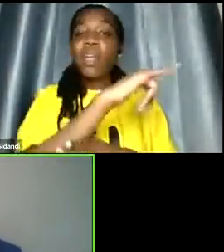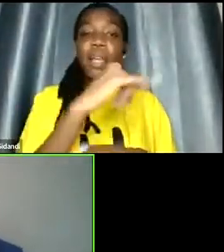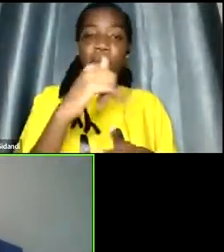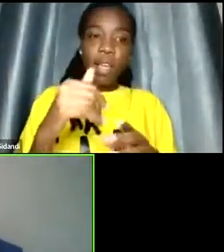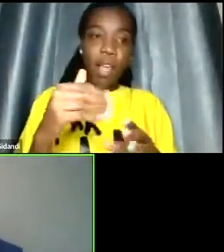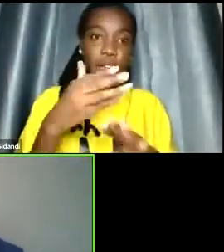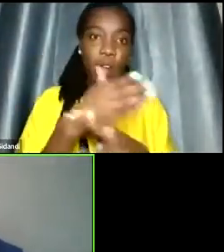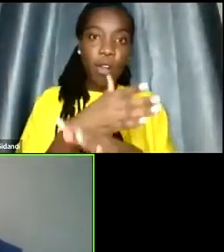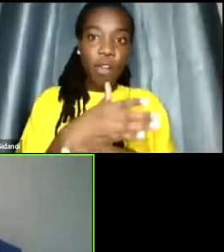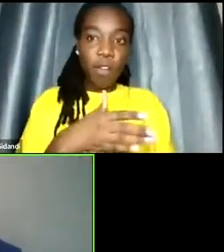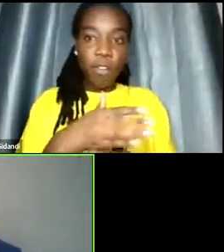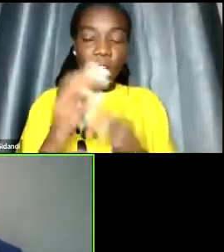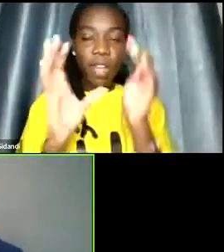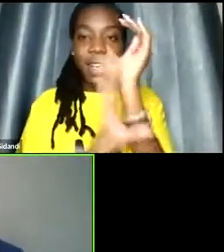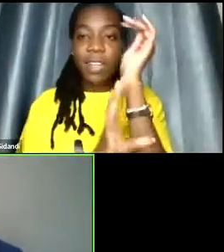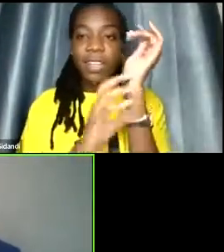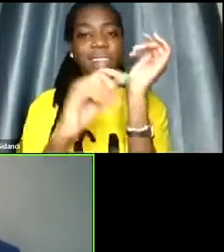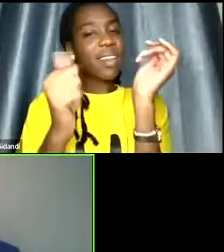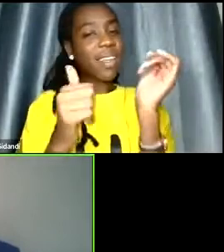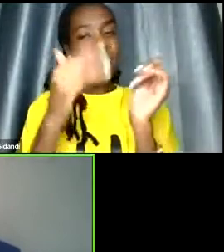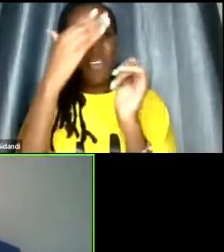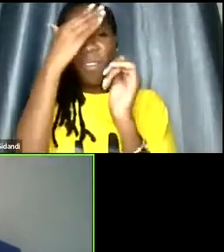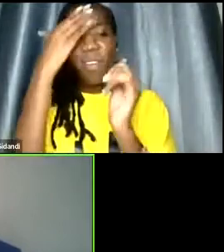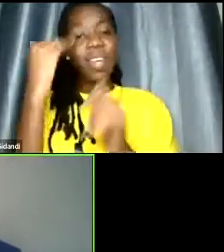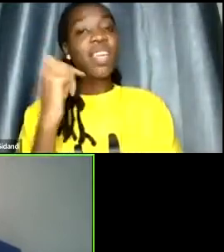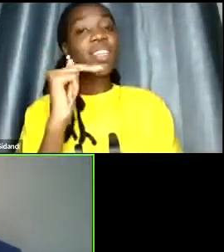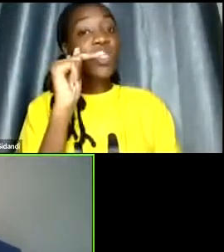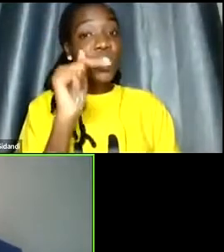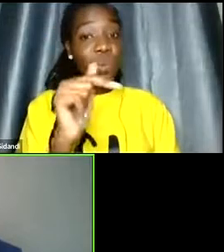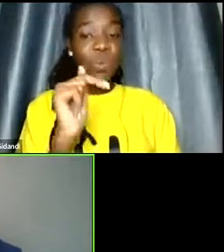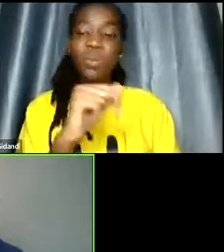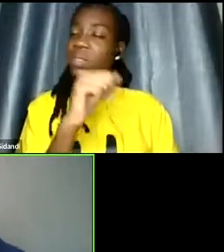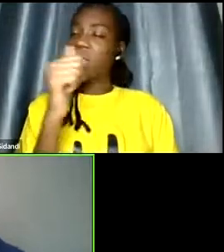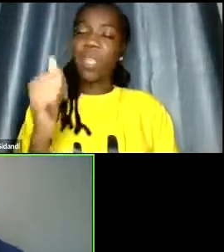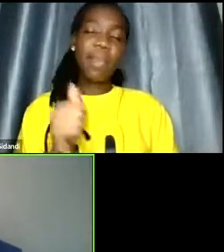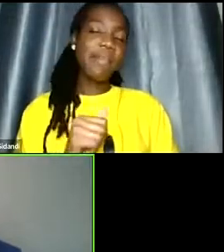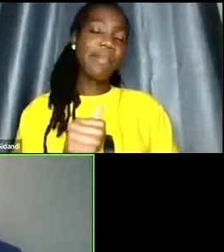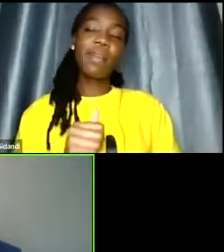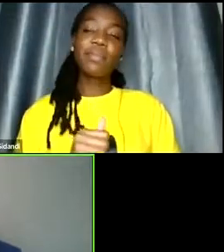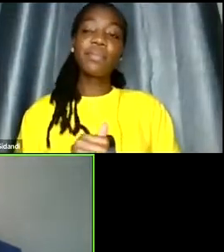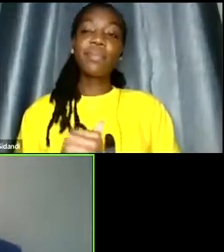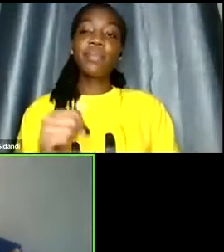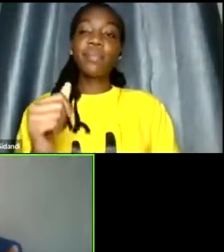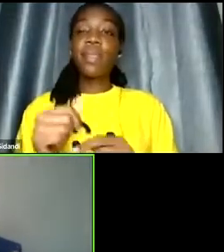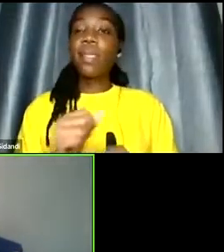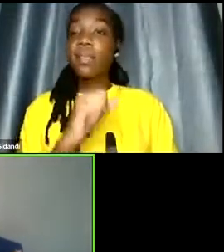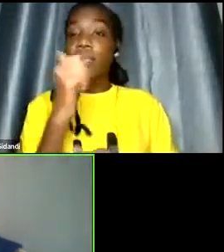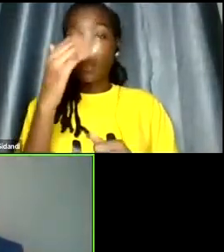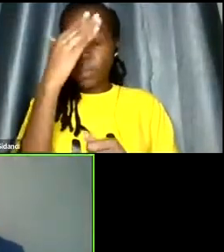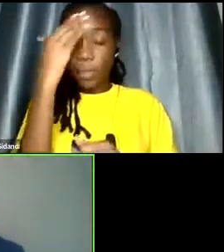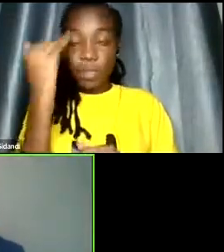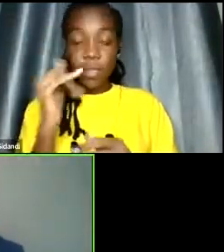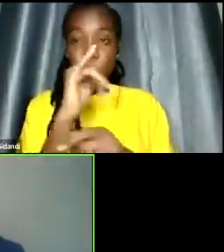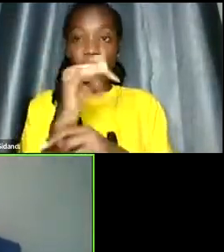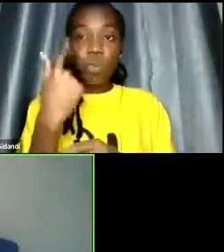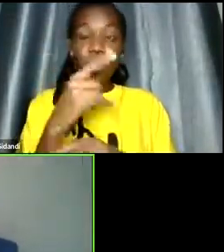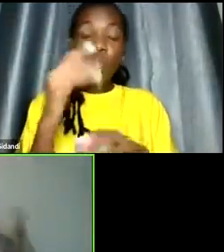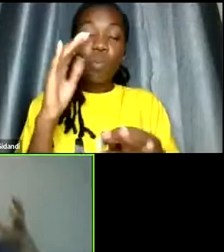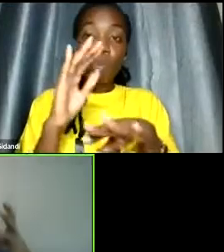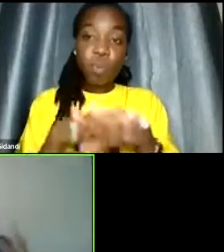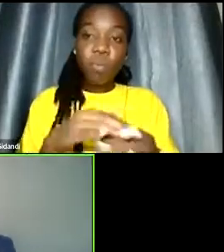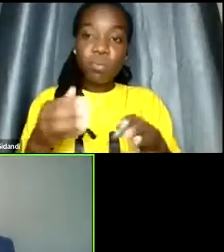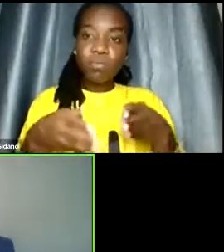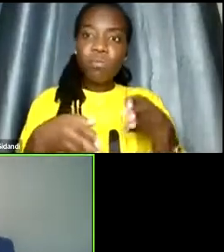will never forget you, who made it possible for them to go for those training programs, who promoted them into those positions, who put them in the line of fire. We call